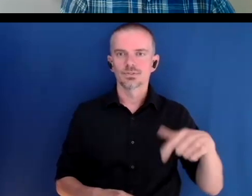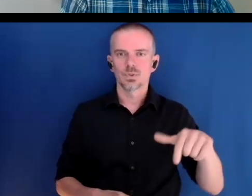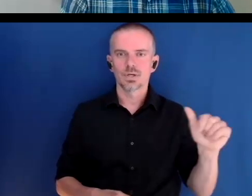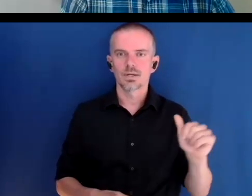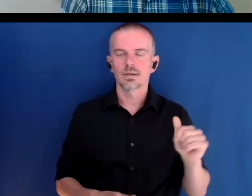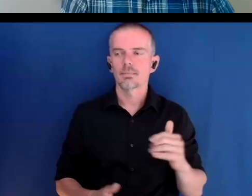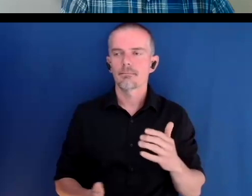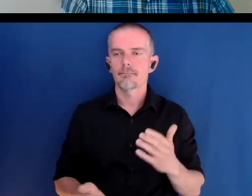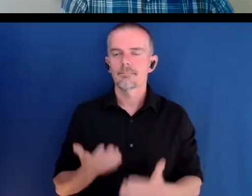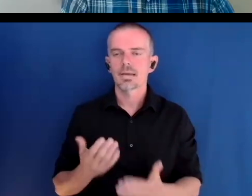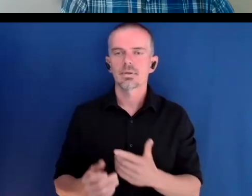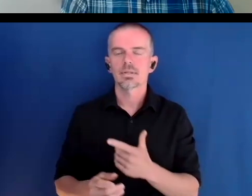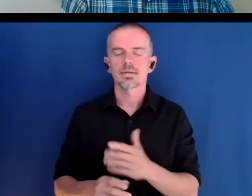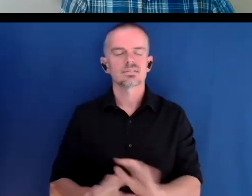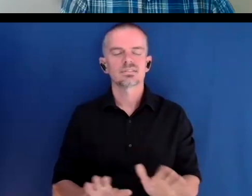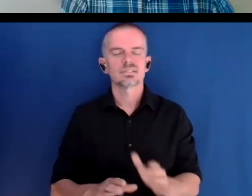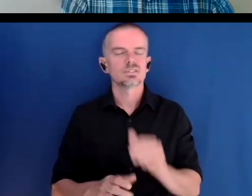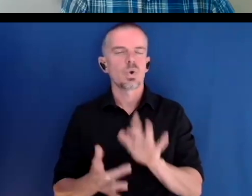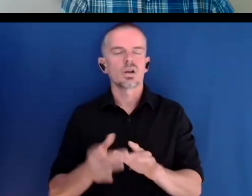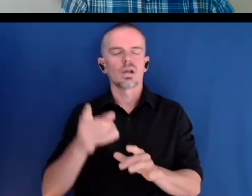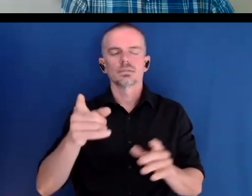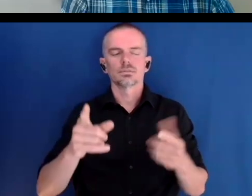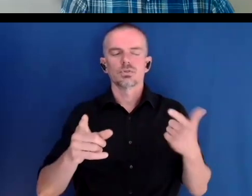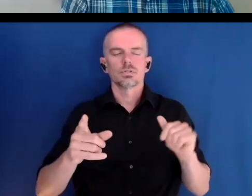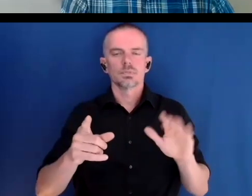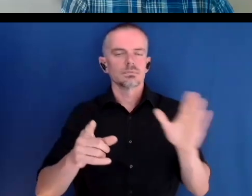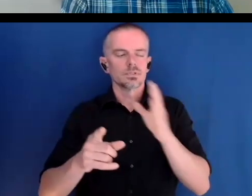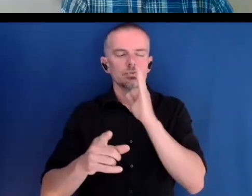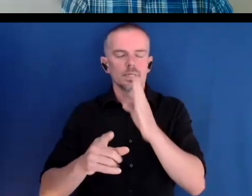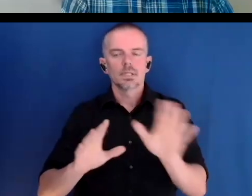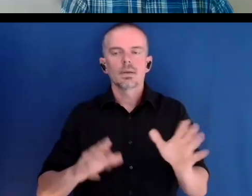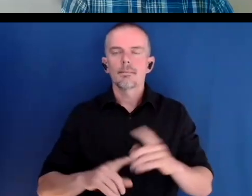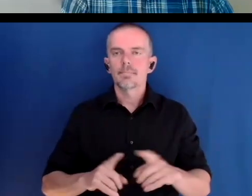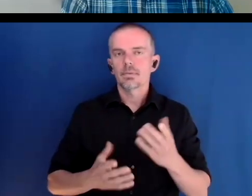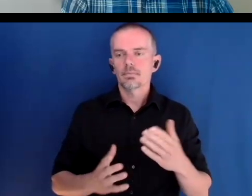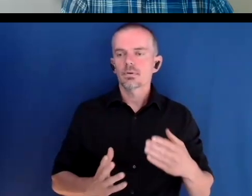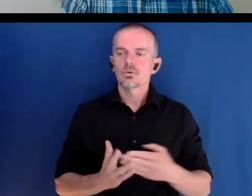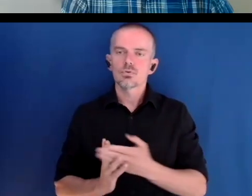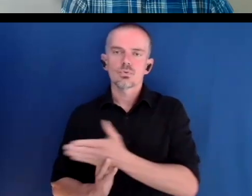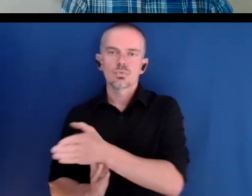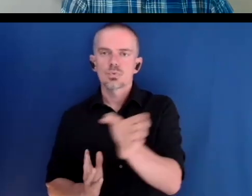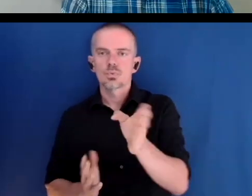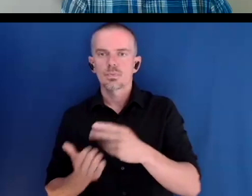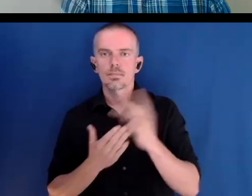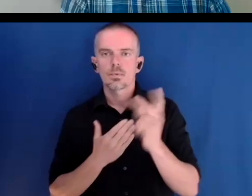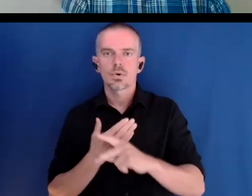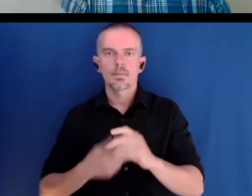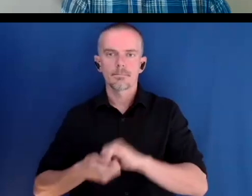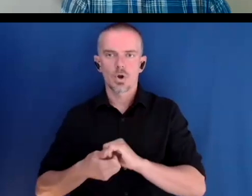to reach out to that person directly, but through your programmatic